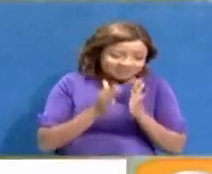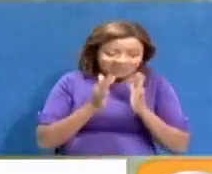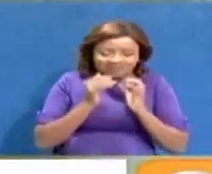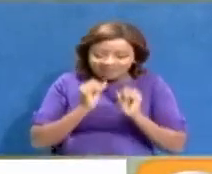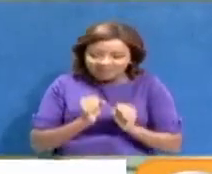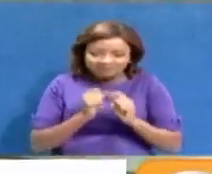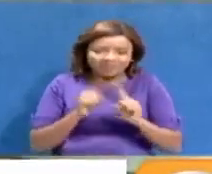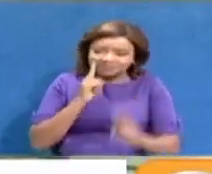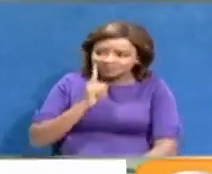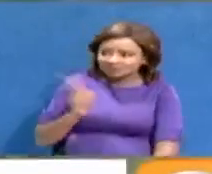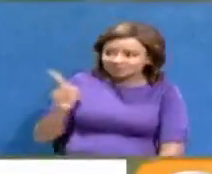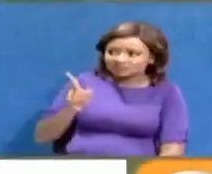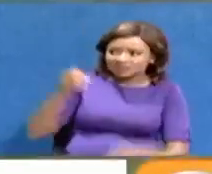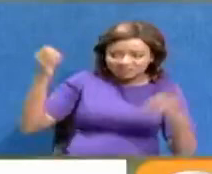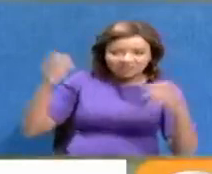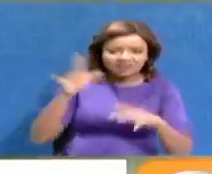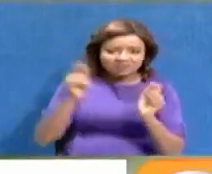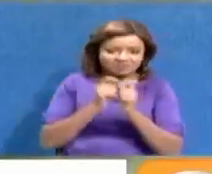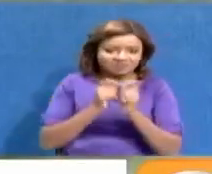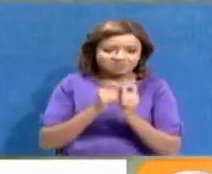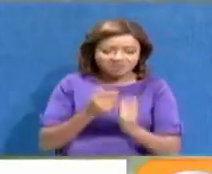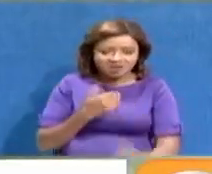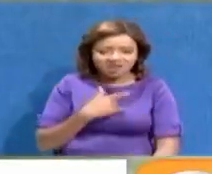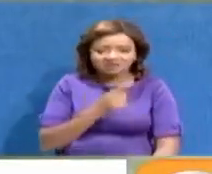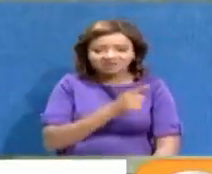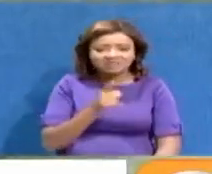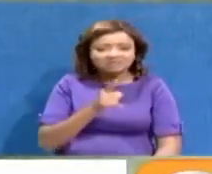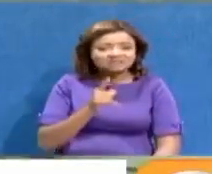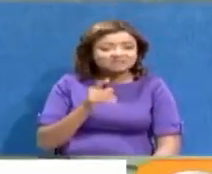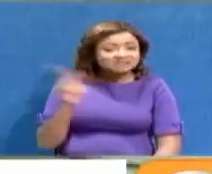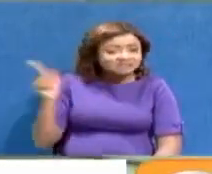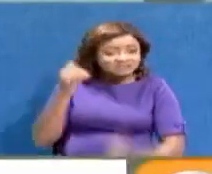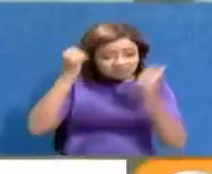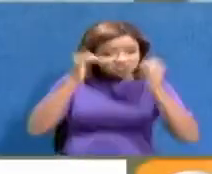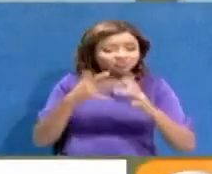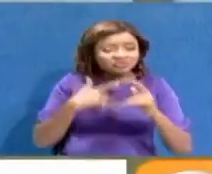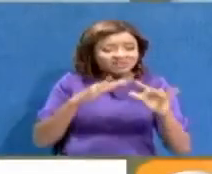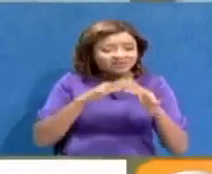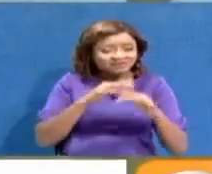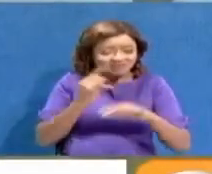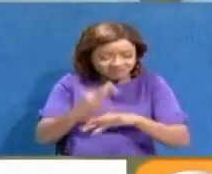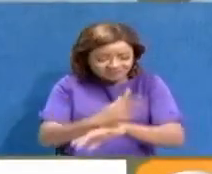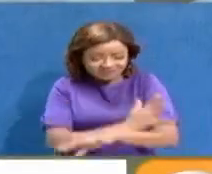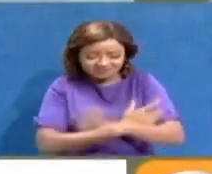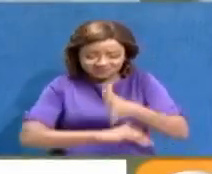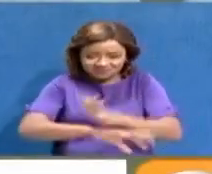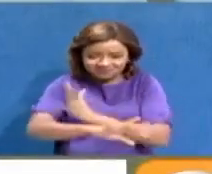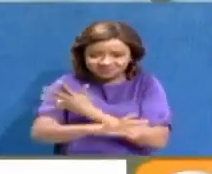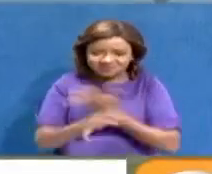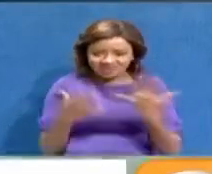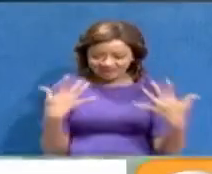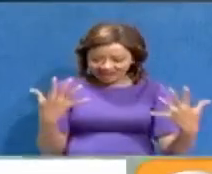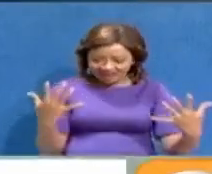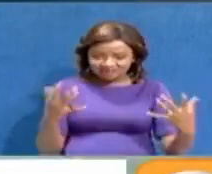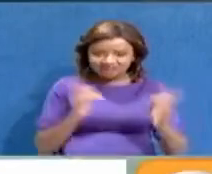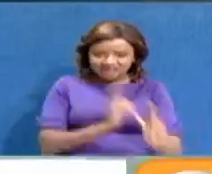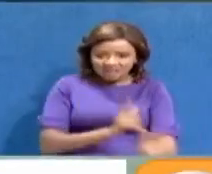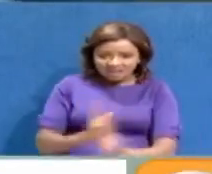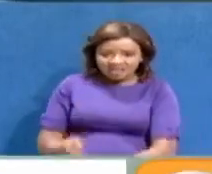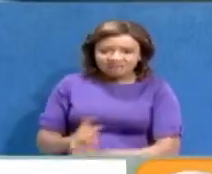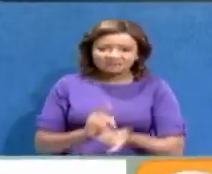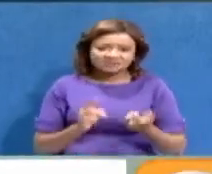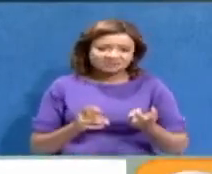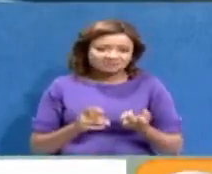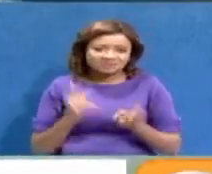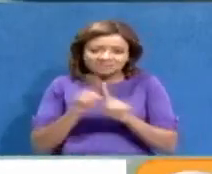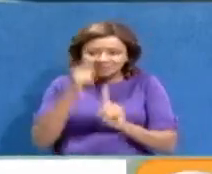the candidate is in pain. The pupil suffered severe burns on their hands, legs, thighs, and even face after